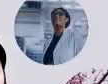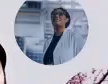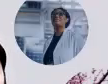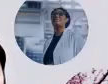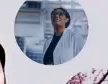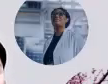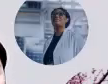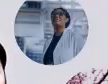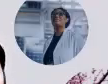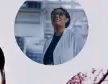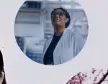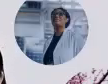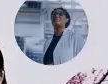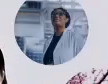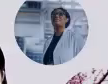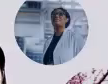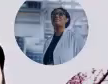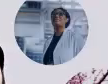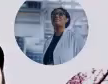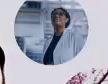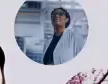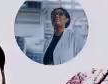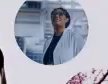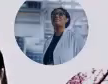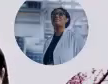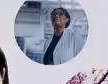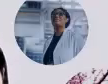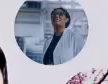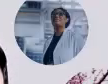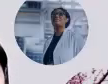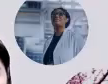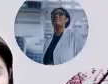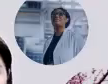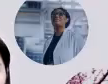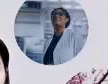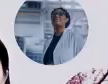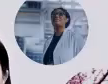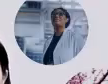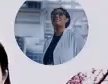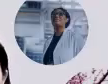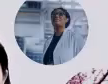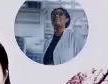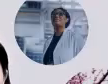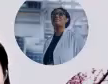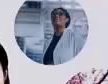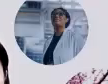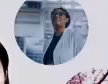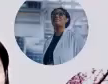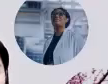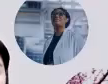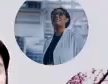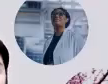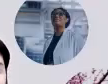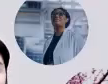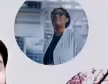of campus STEM programs, as well as the professional development of STEM scholars. We welcome you to visit our website to